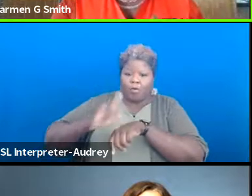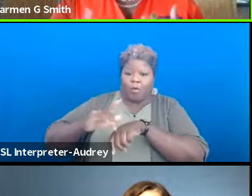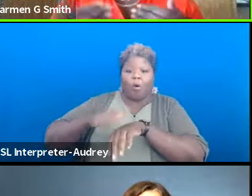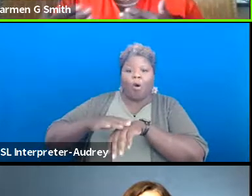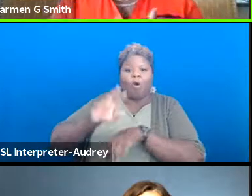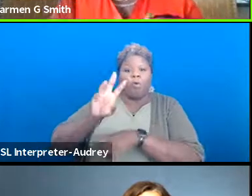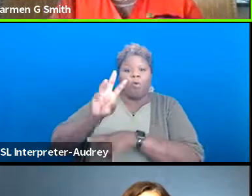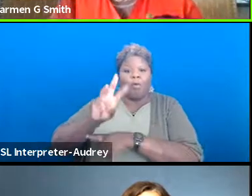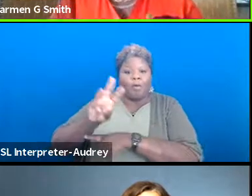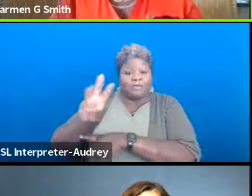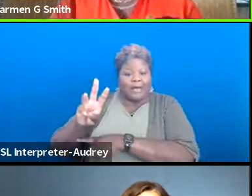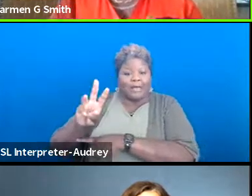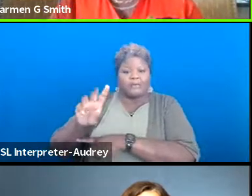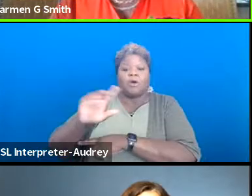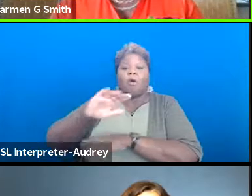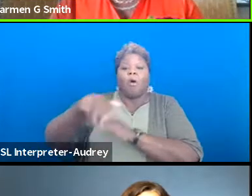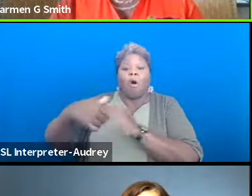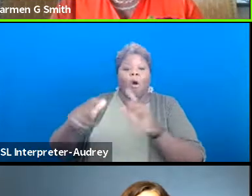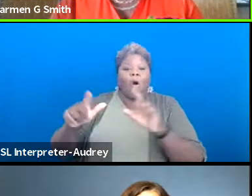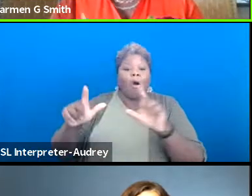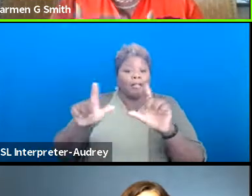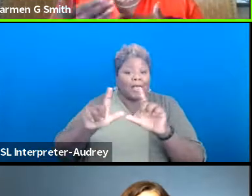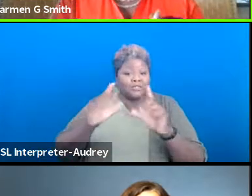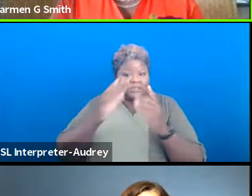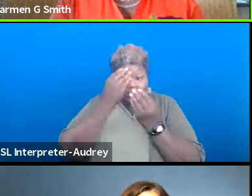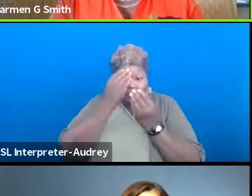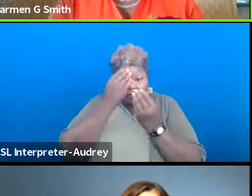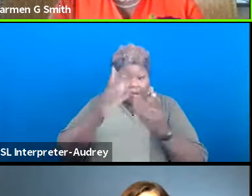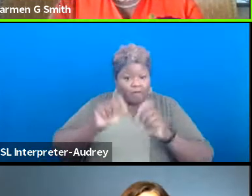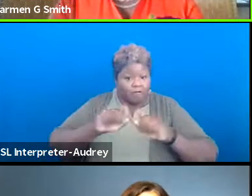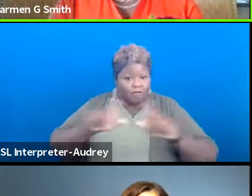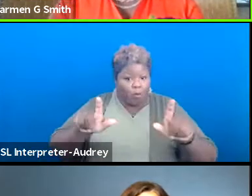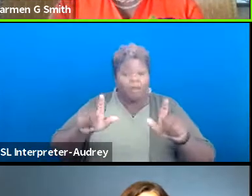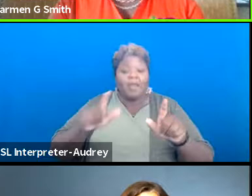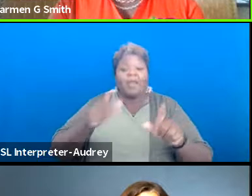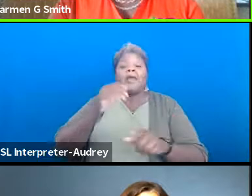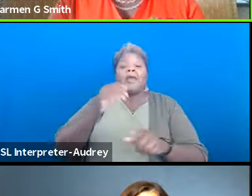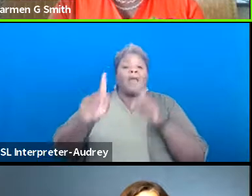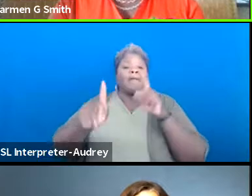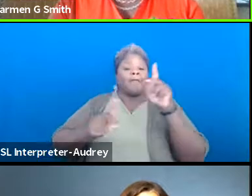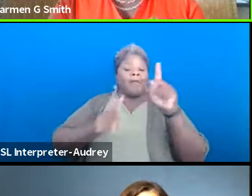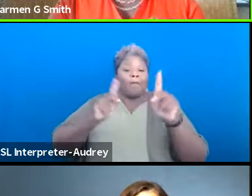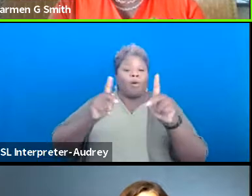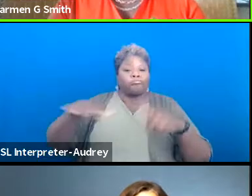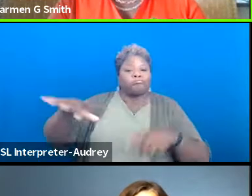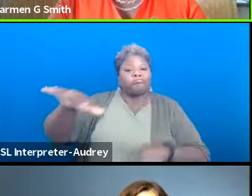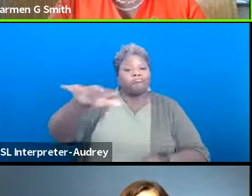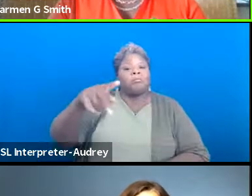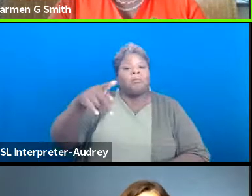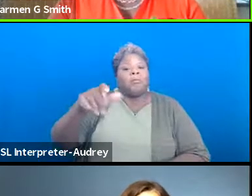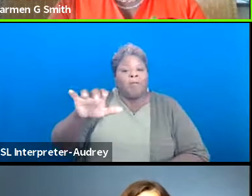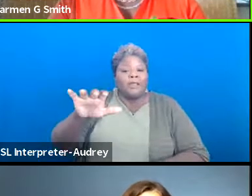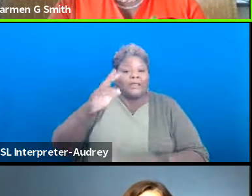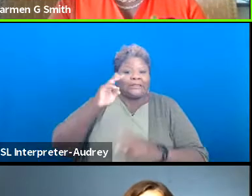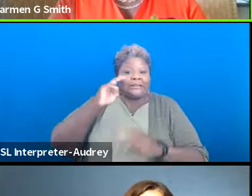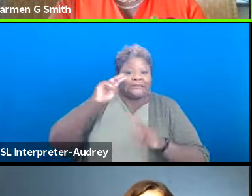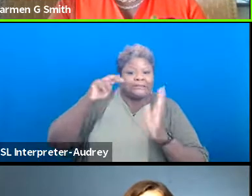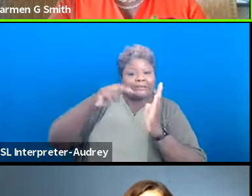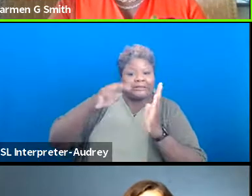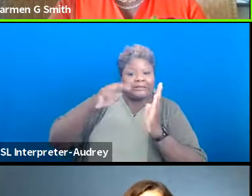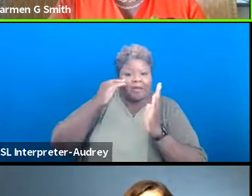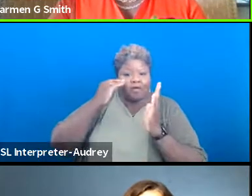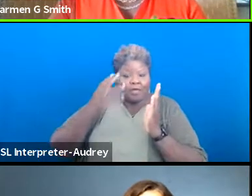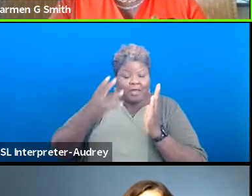website. Licensees will be informed, as well as members of the public. You'll be able to find that information not only